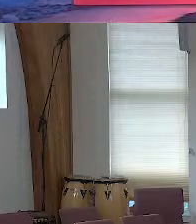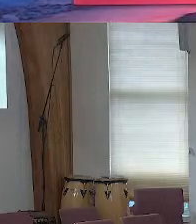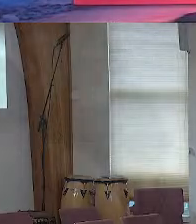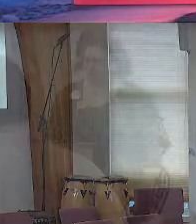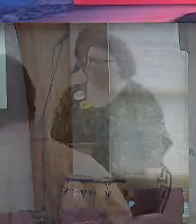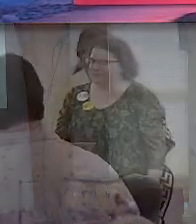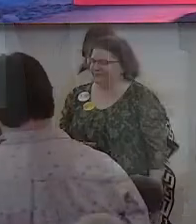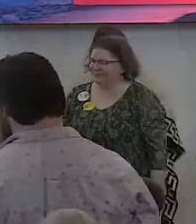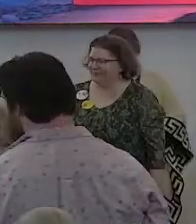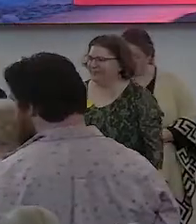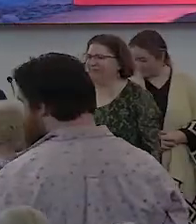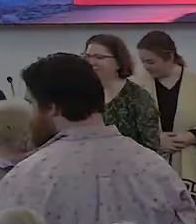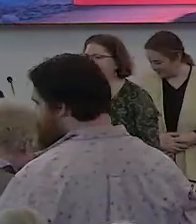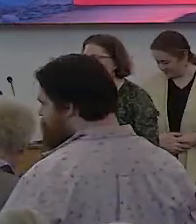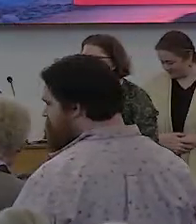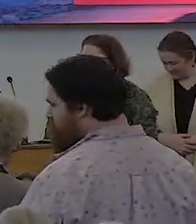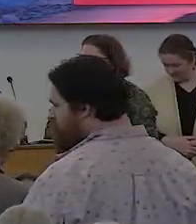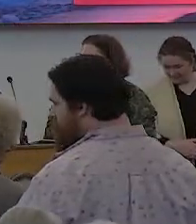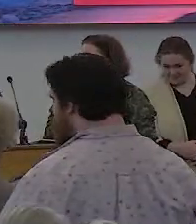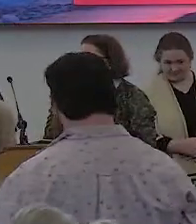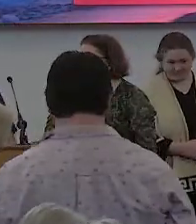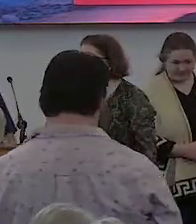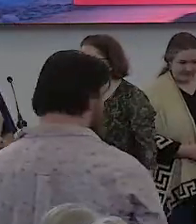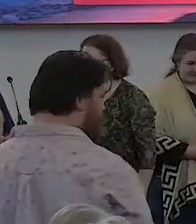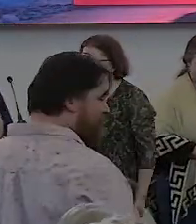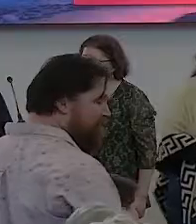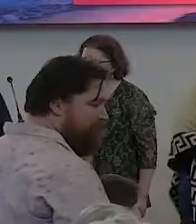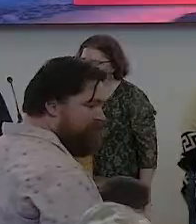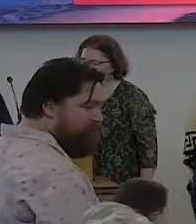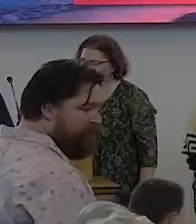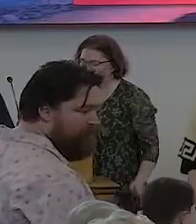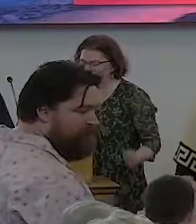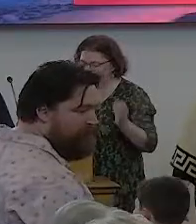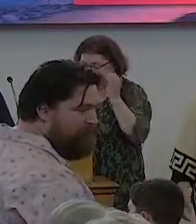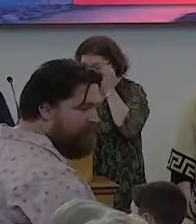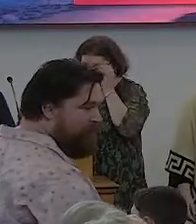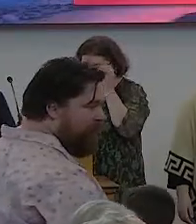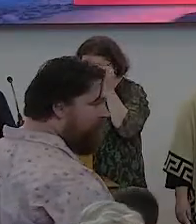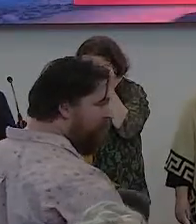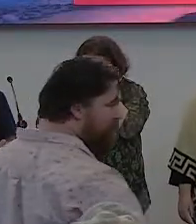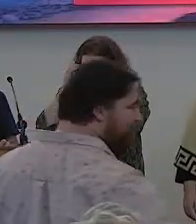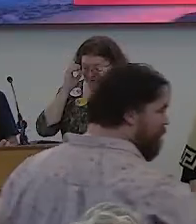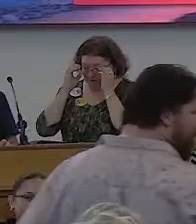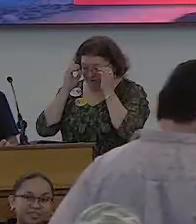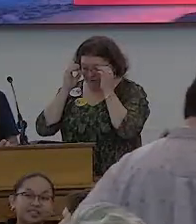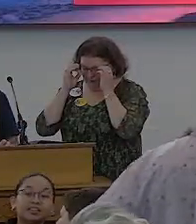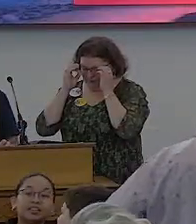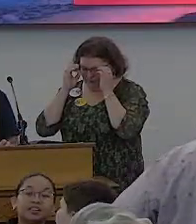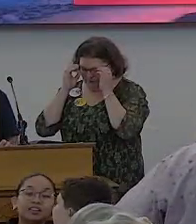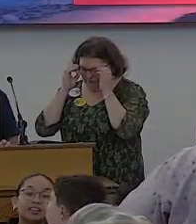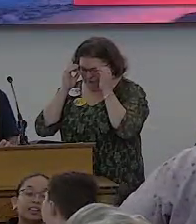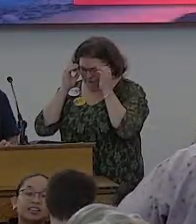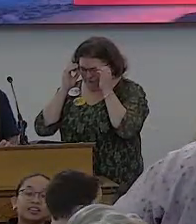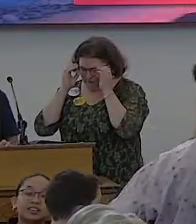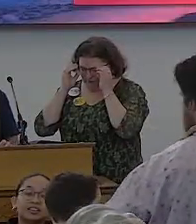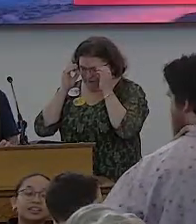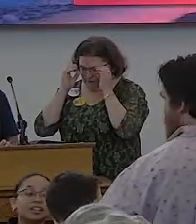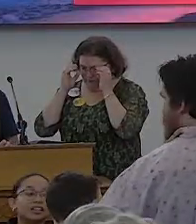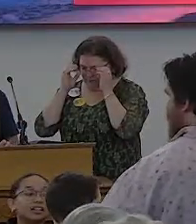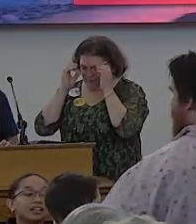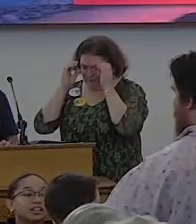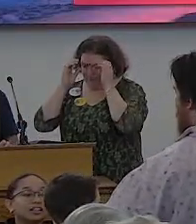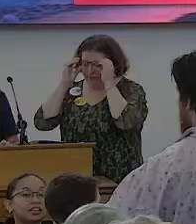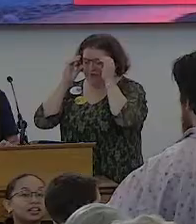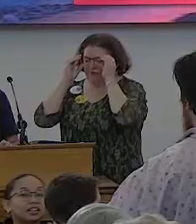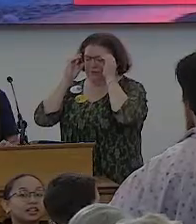remain standing. And as we bring this service to a close, there's a sentiment that often closes